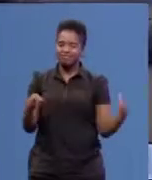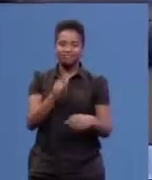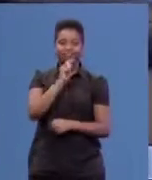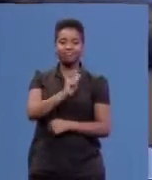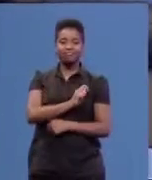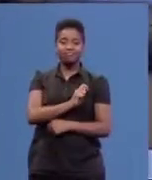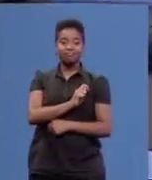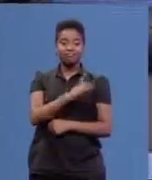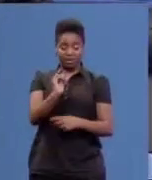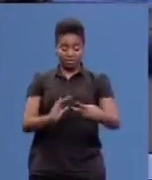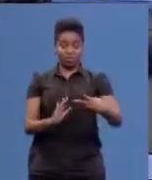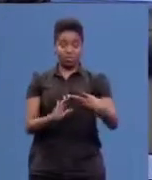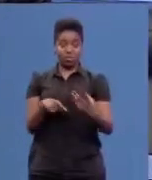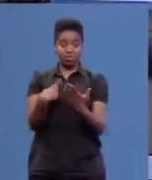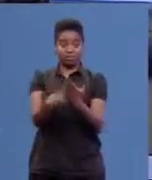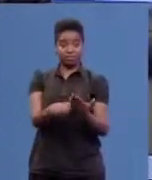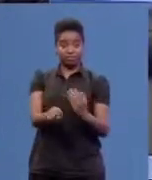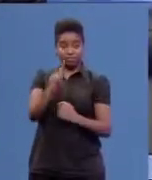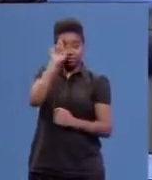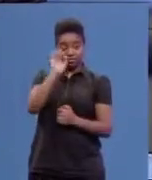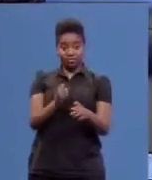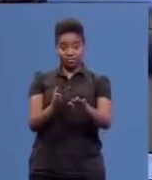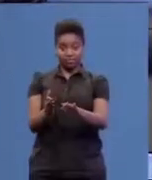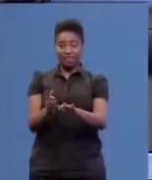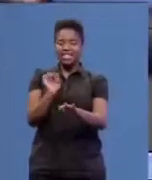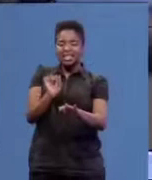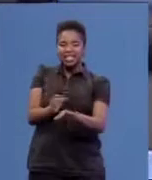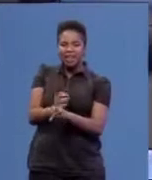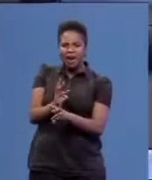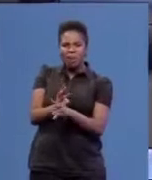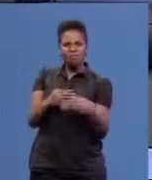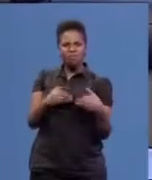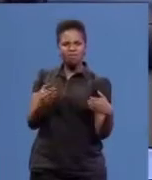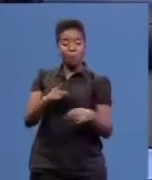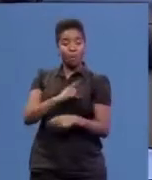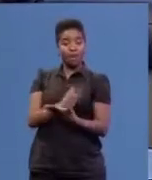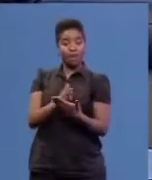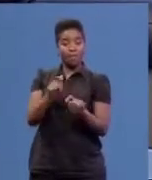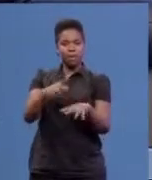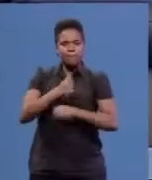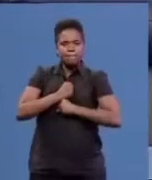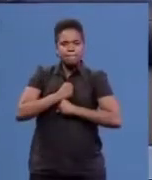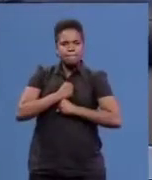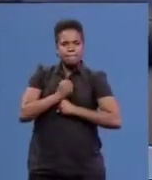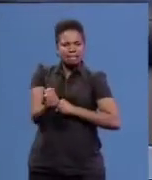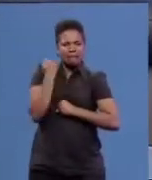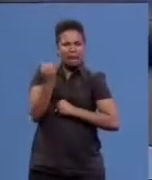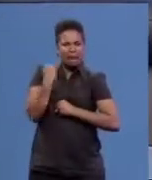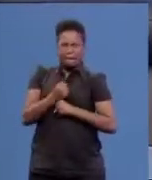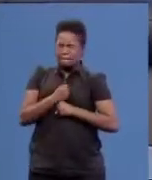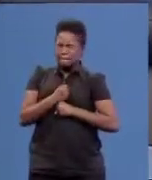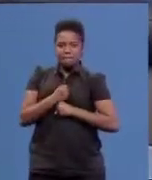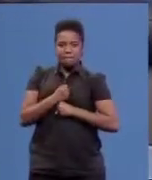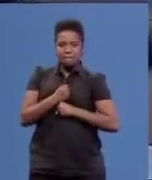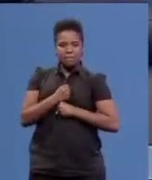it's also about our own mortality. It may actually help parents to talk about nathi asizozimakade. And I wonder how many parents actually talk to